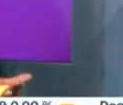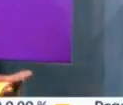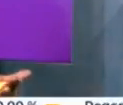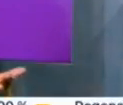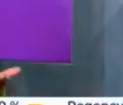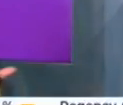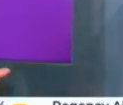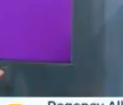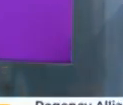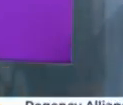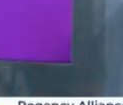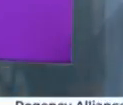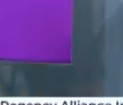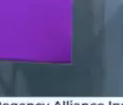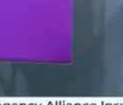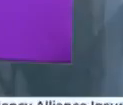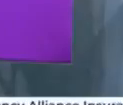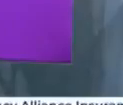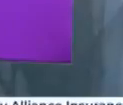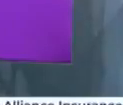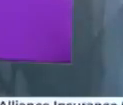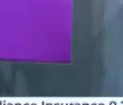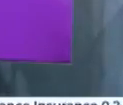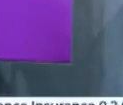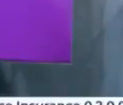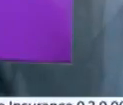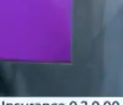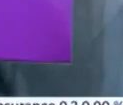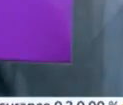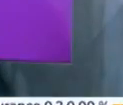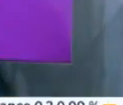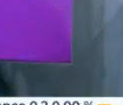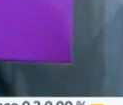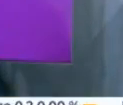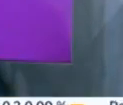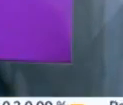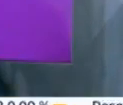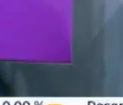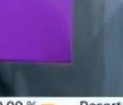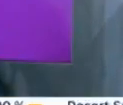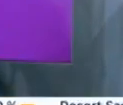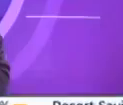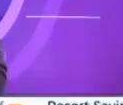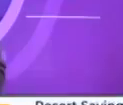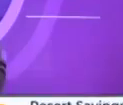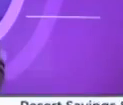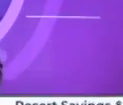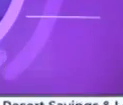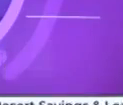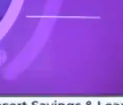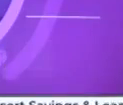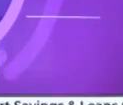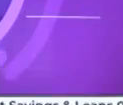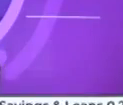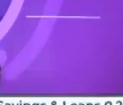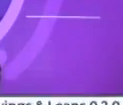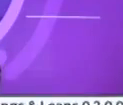But that's where everyone's going, including the official Kenyan curriculum development? Yes,